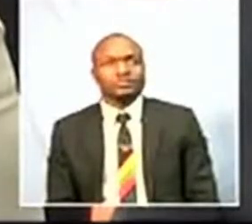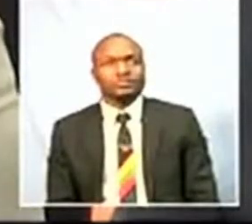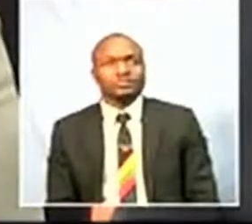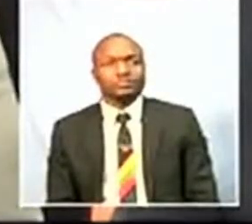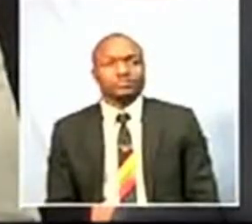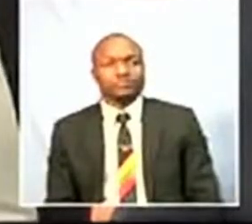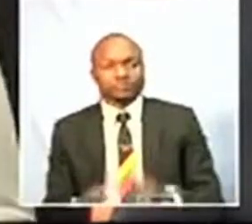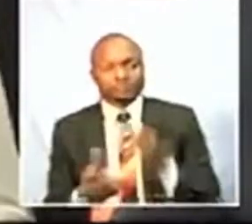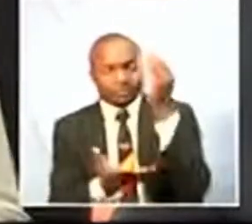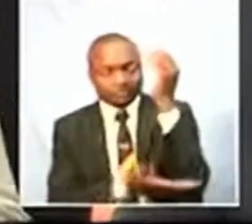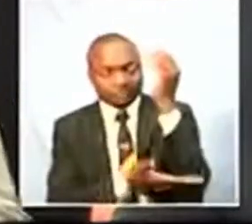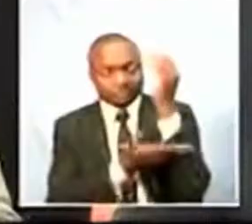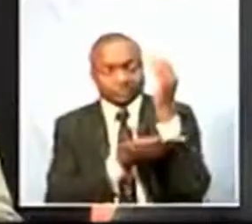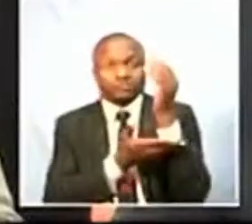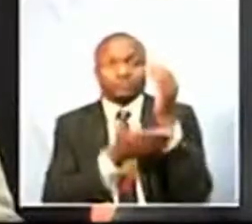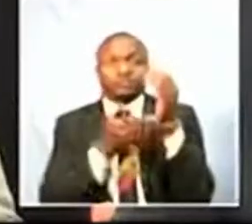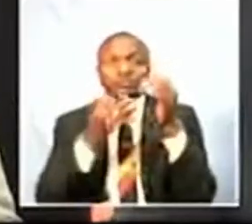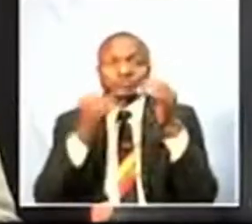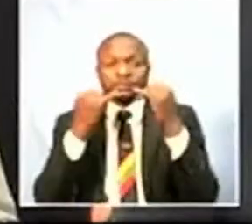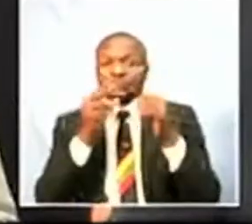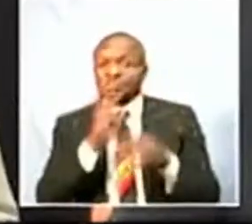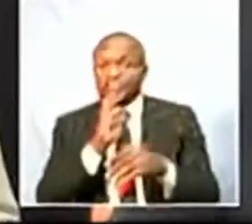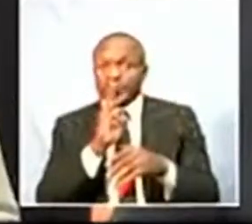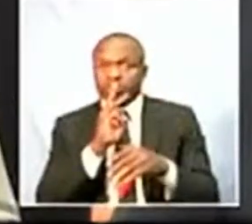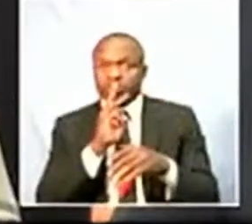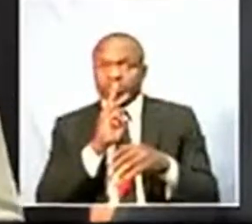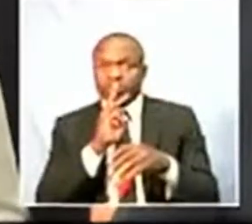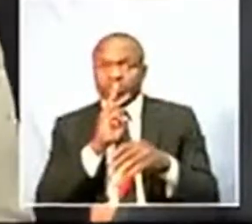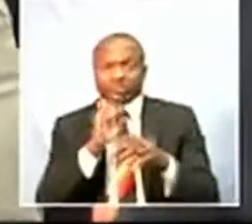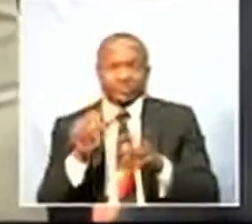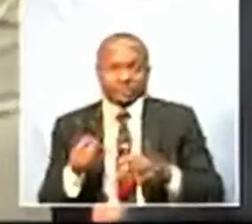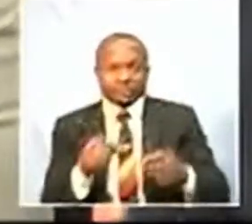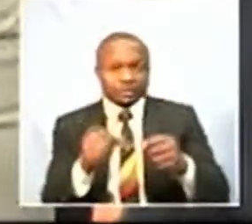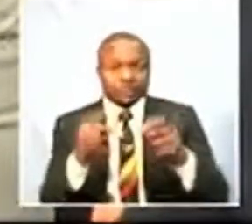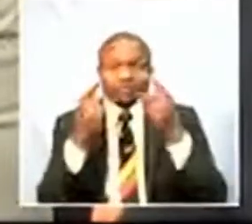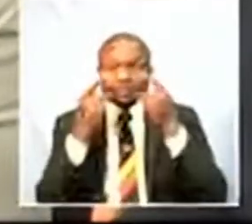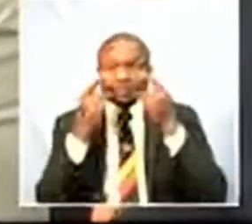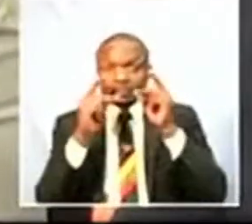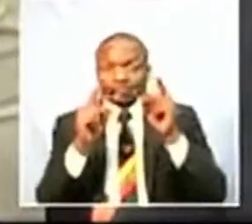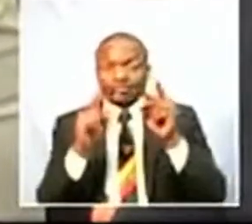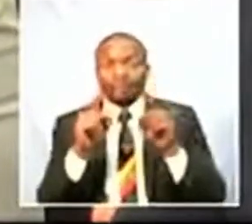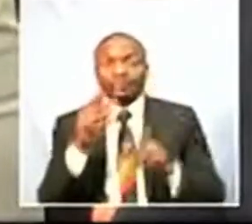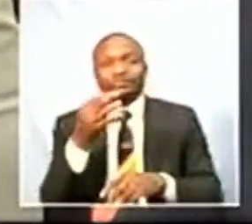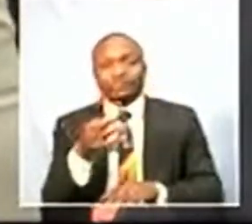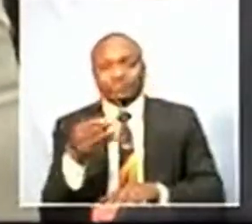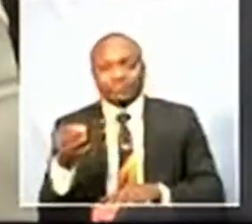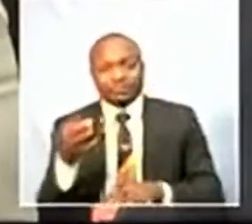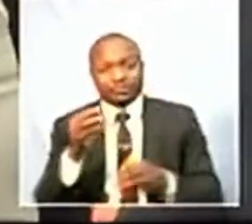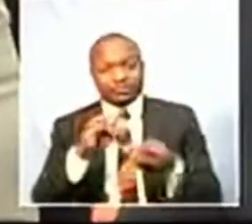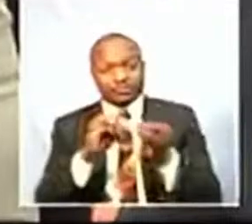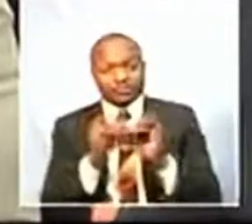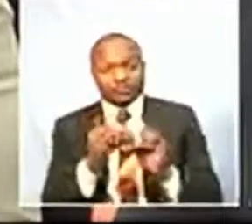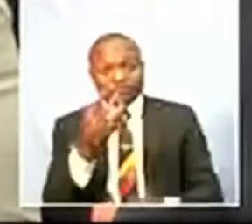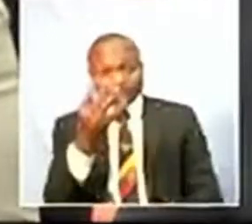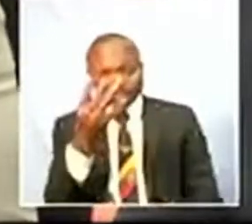on improved water sanitation systems in public facilities. That is number 4. Number 4 for